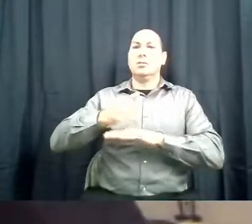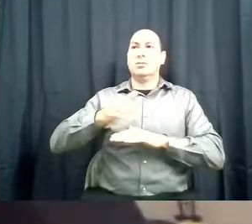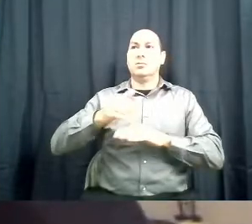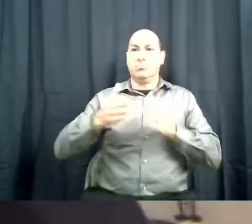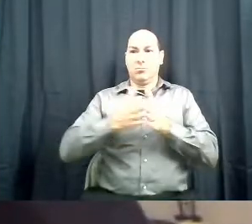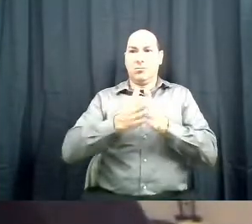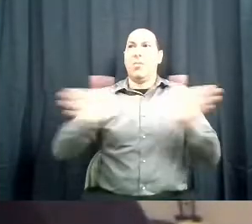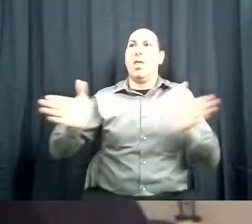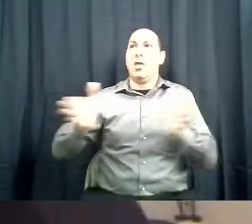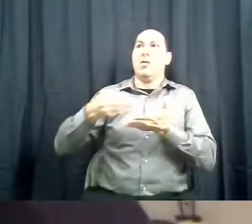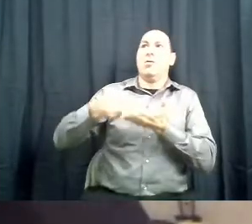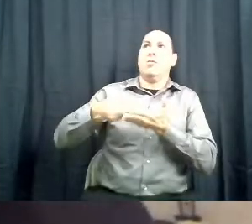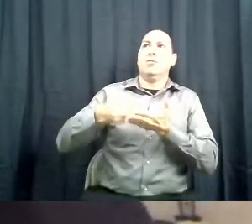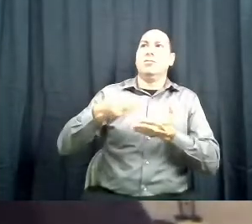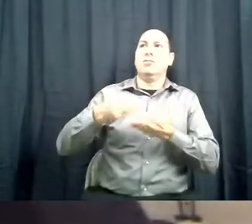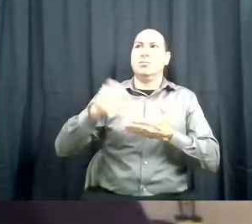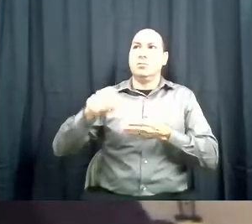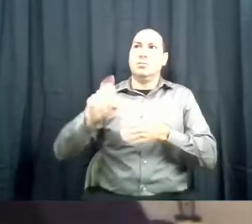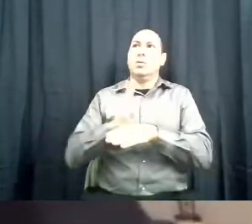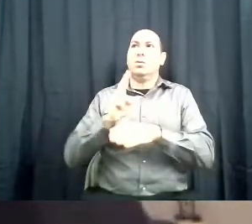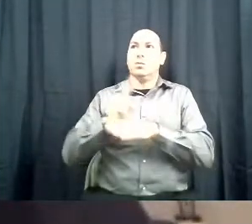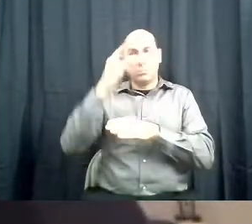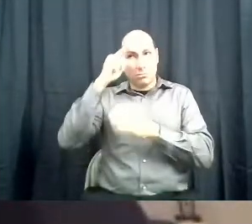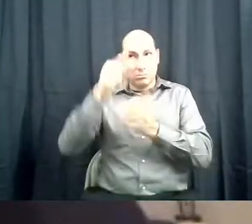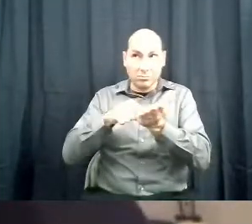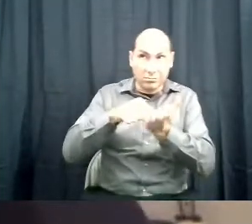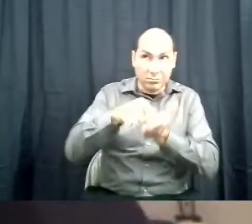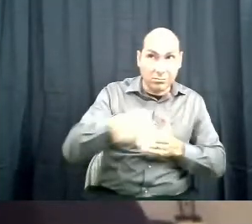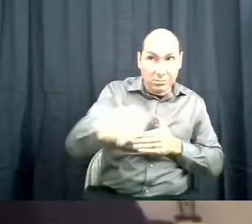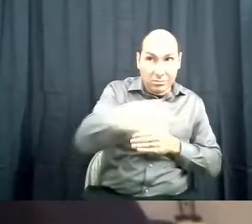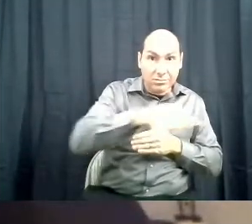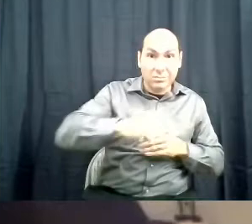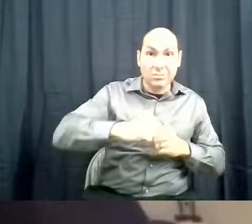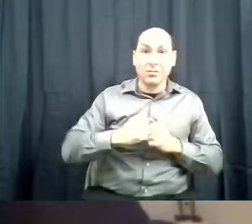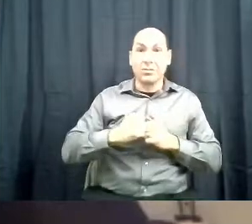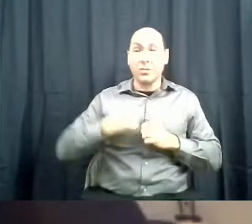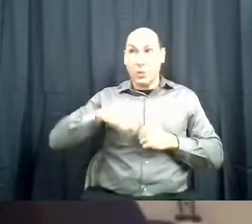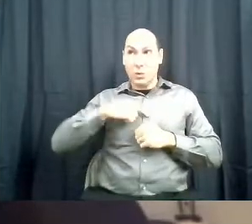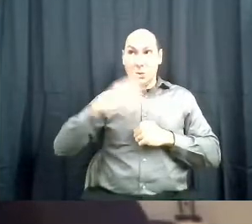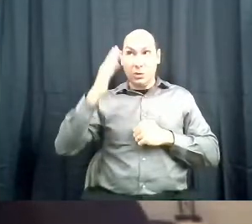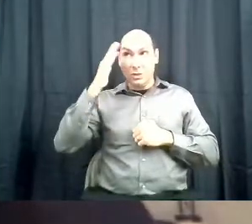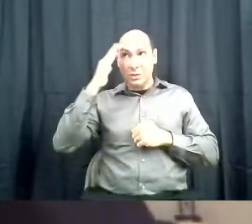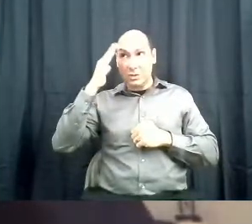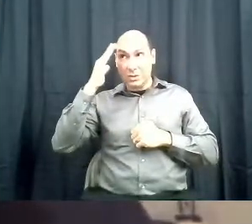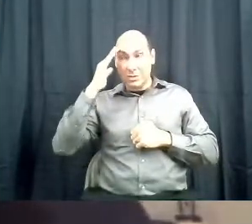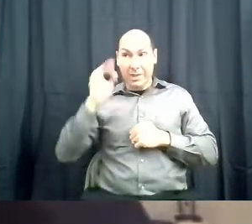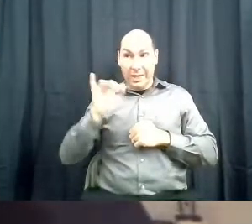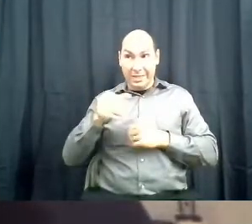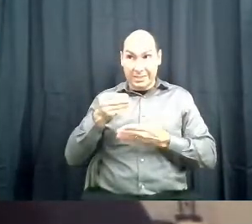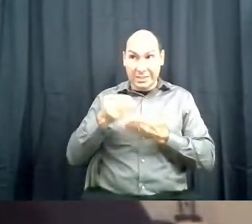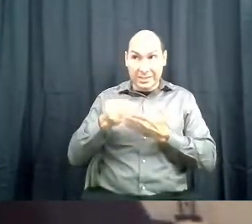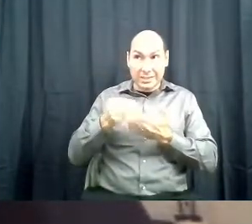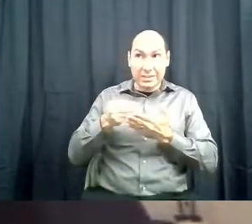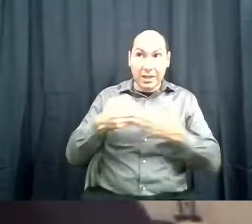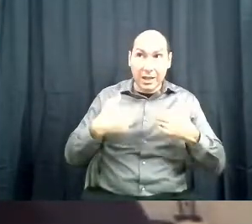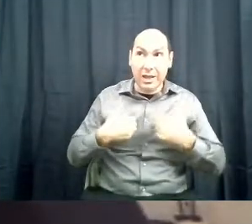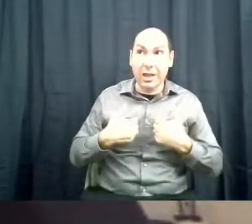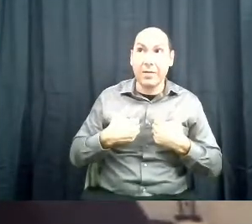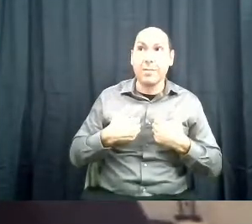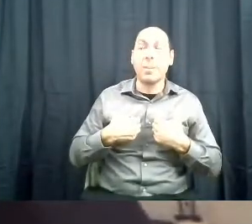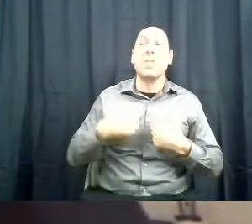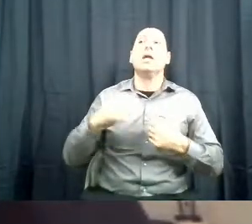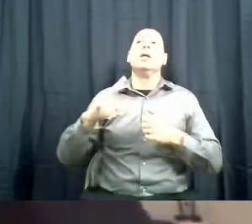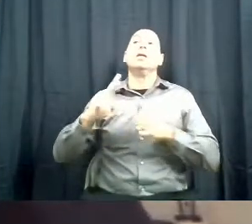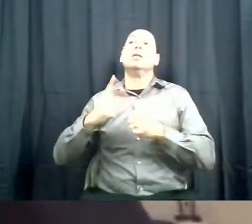recovery. So are we going to acknowledge those funds, number one? And number two, and I would like to bring our advisors in from McKinsey